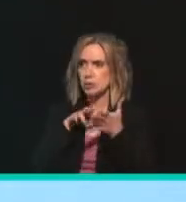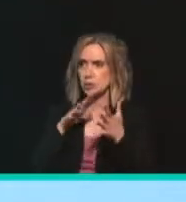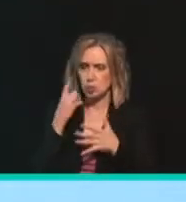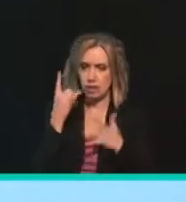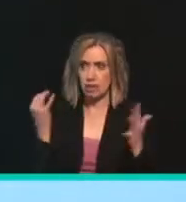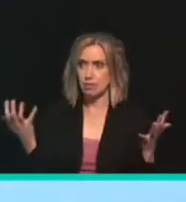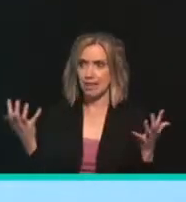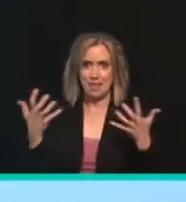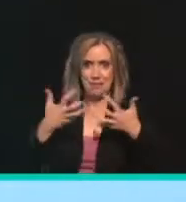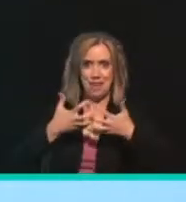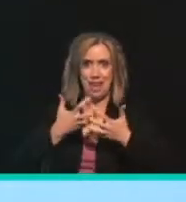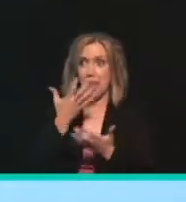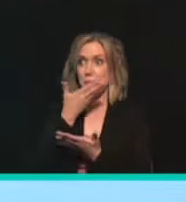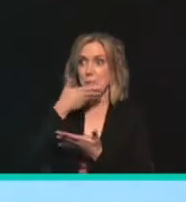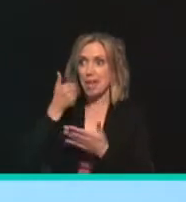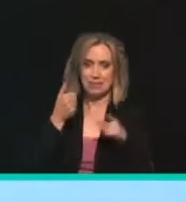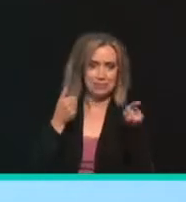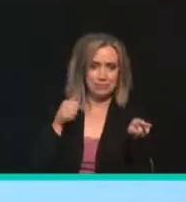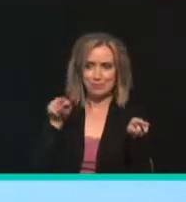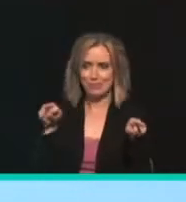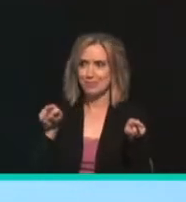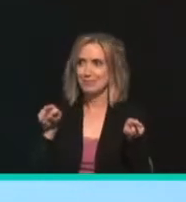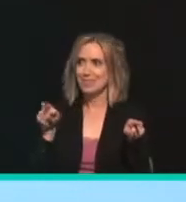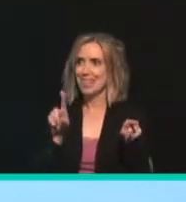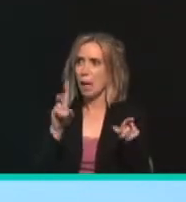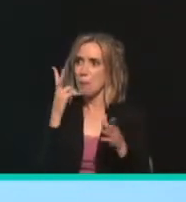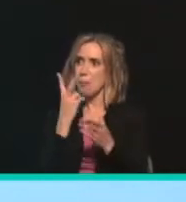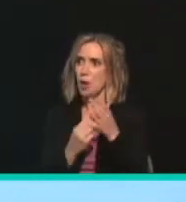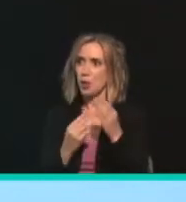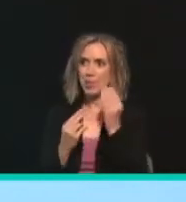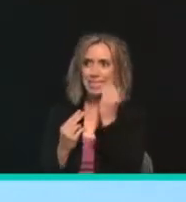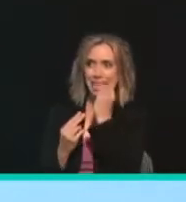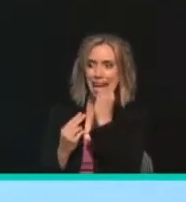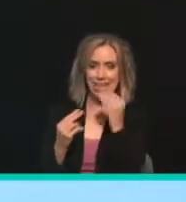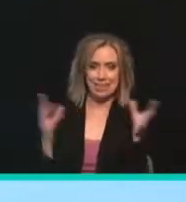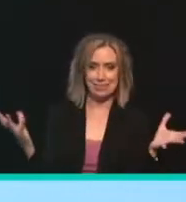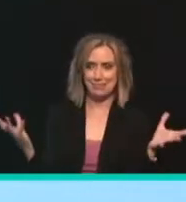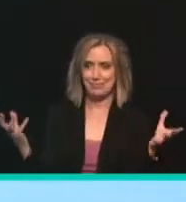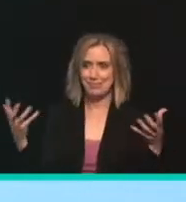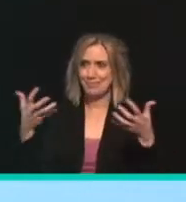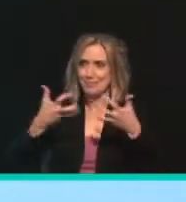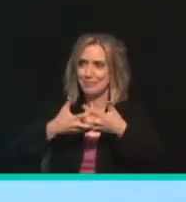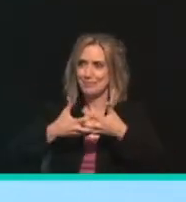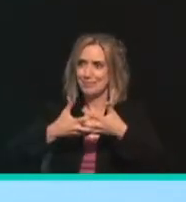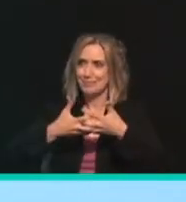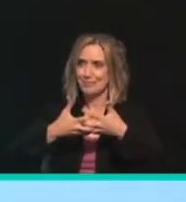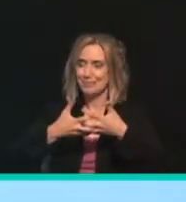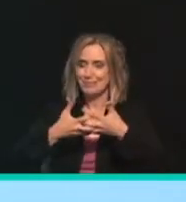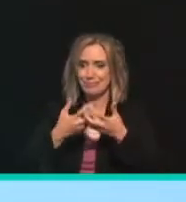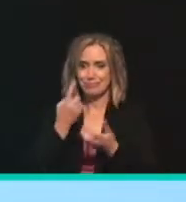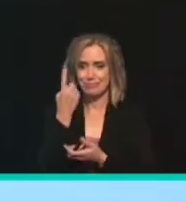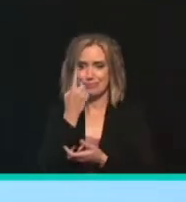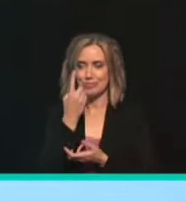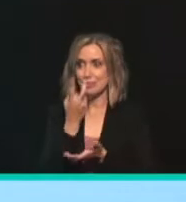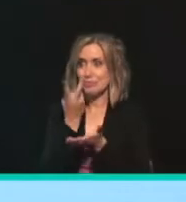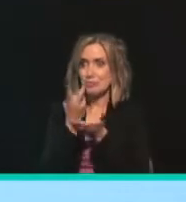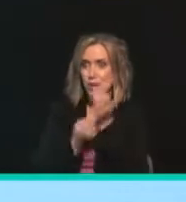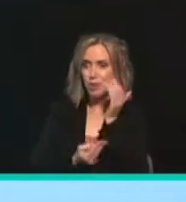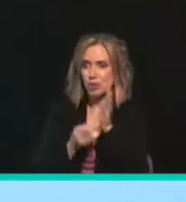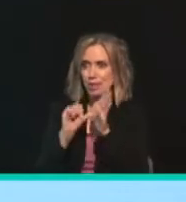combined the best elements of both of these diets, the Mediterranean diet and the DASH diet, both diets